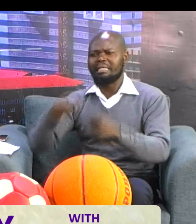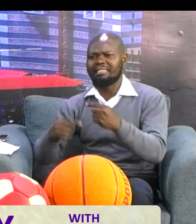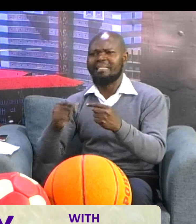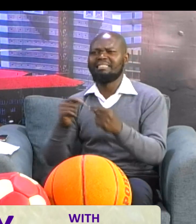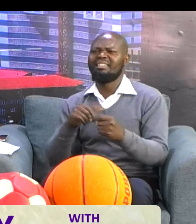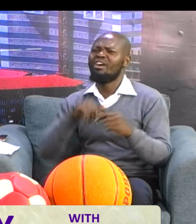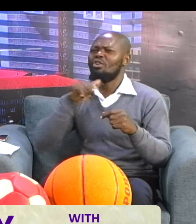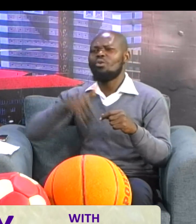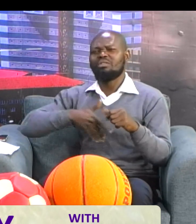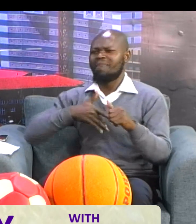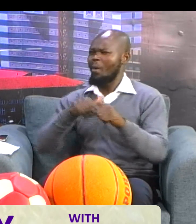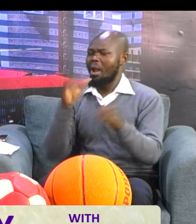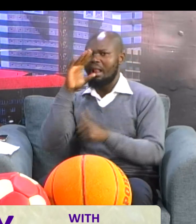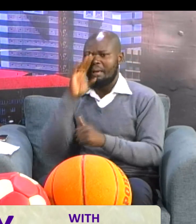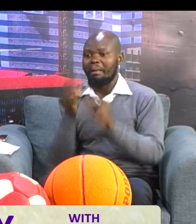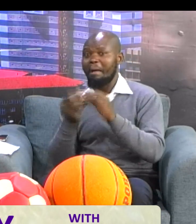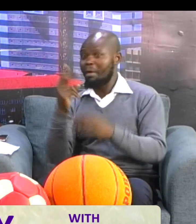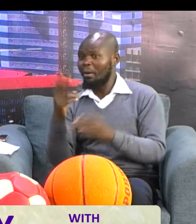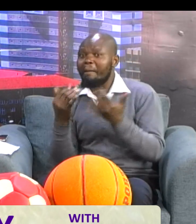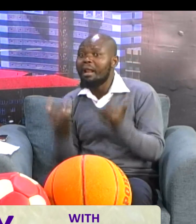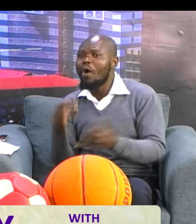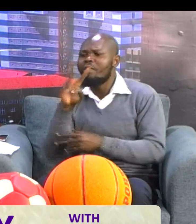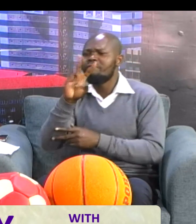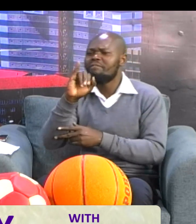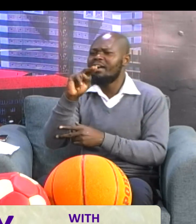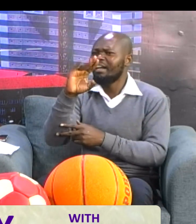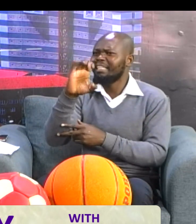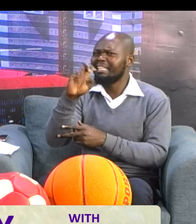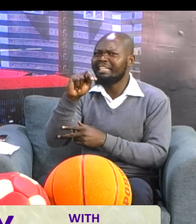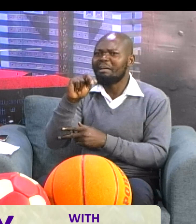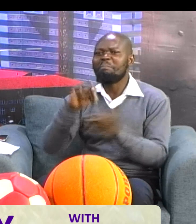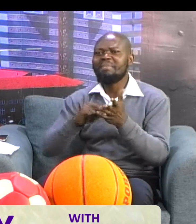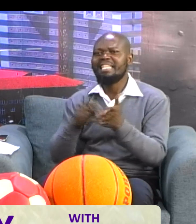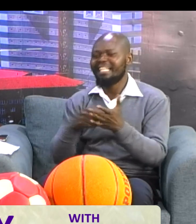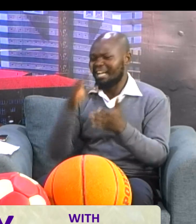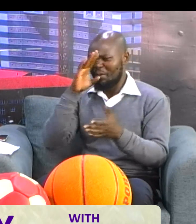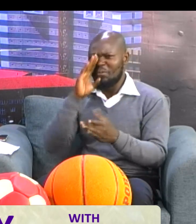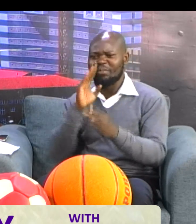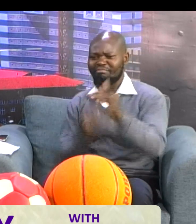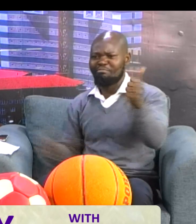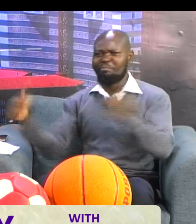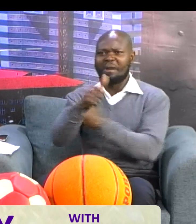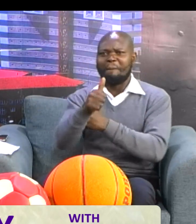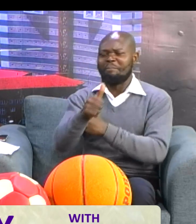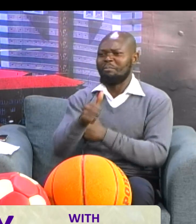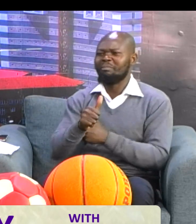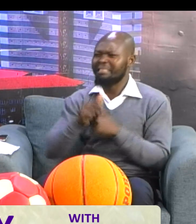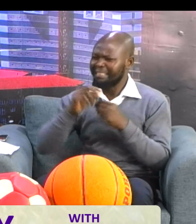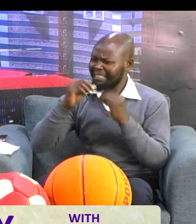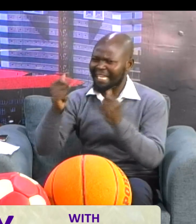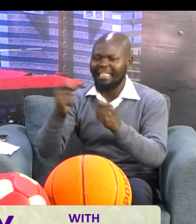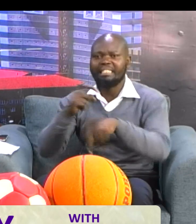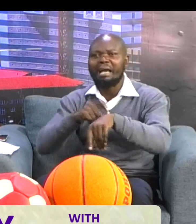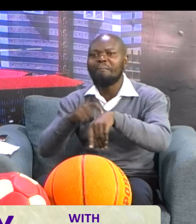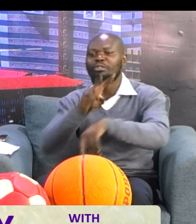you remember, he was injured and he wasn't feeling 100%. But right now, what he did in Berlin,